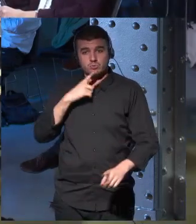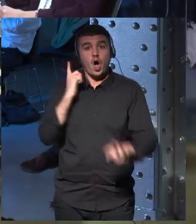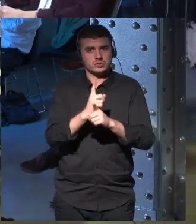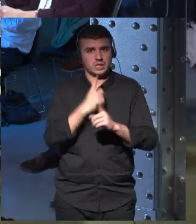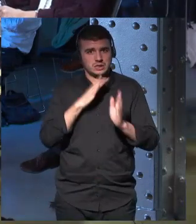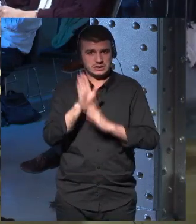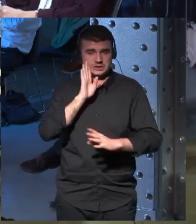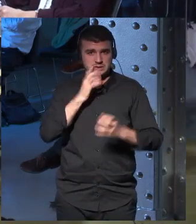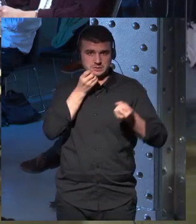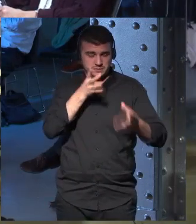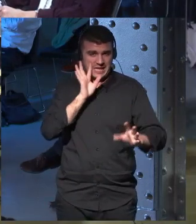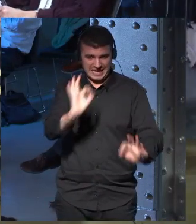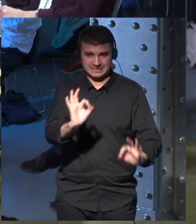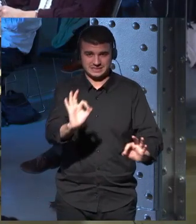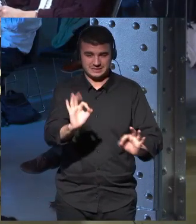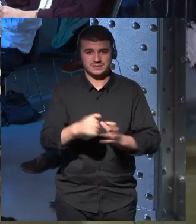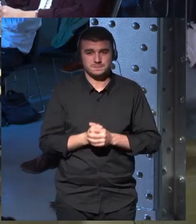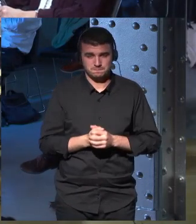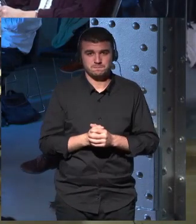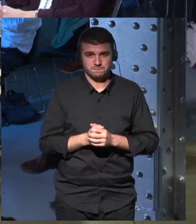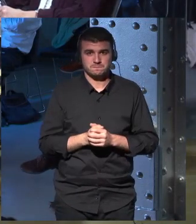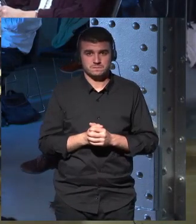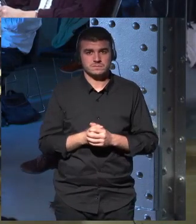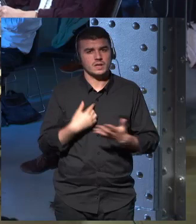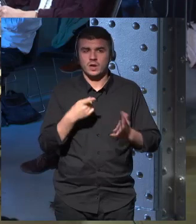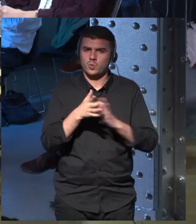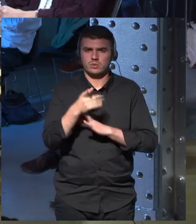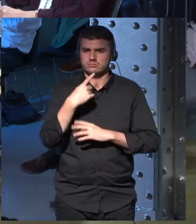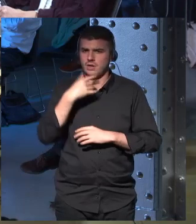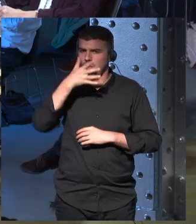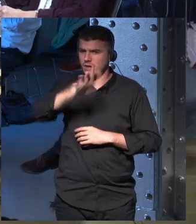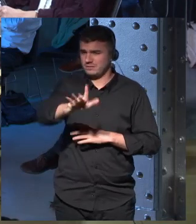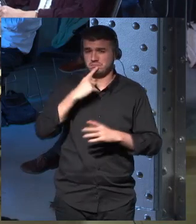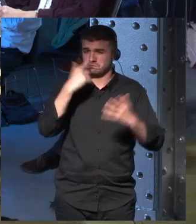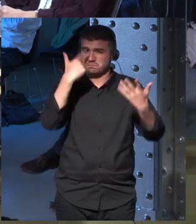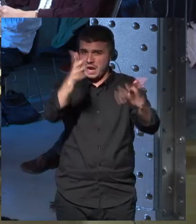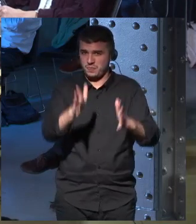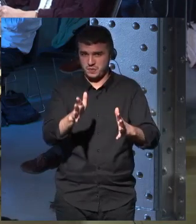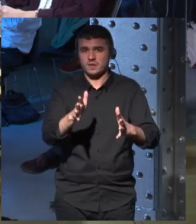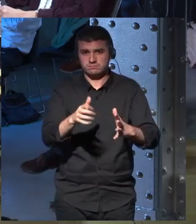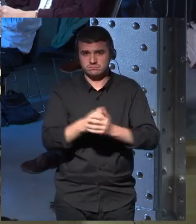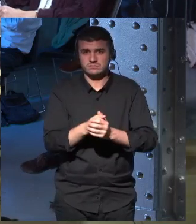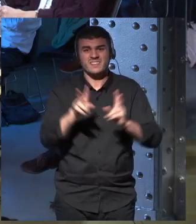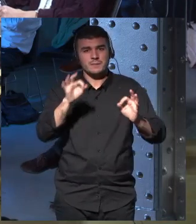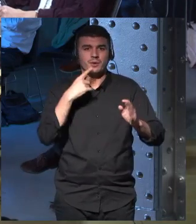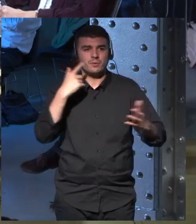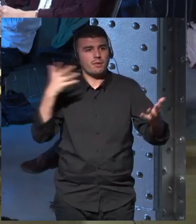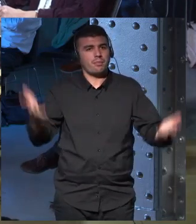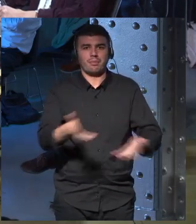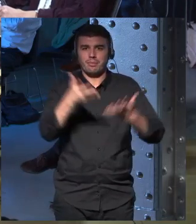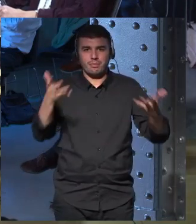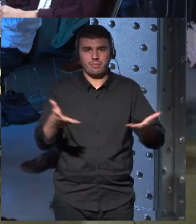A similar accusation of recklessness can be made against the vegetarianism